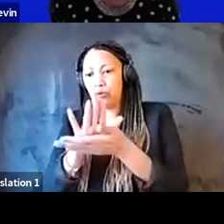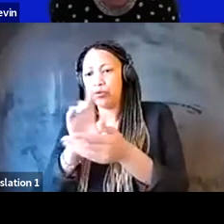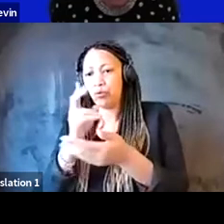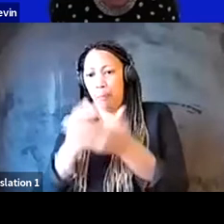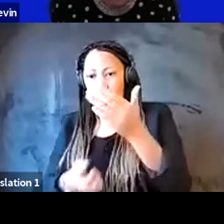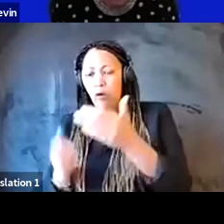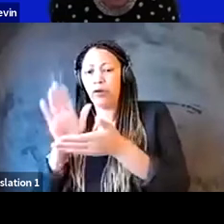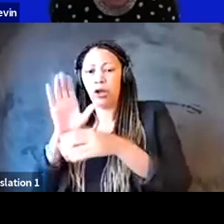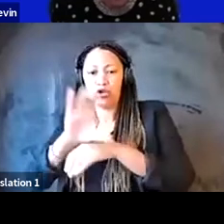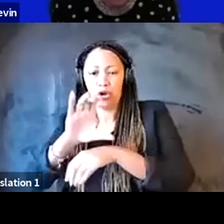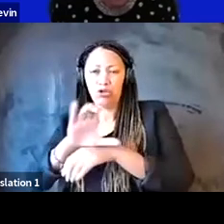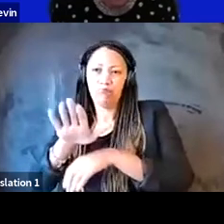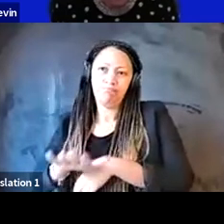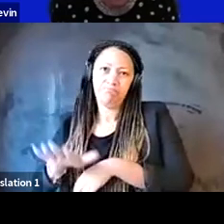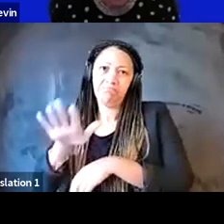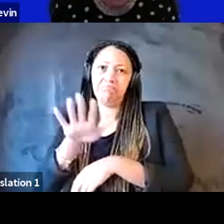is about